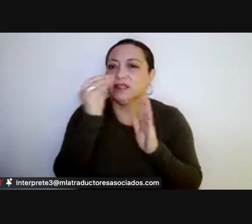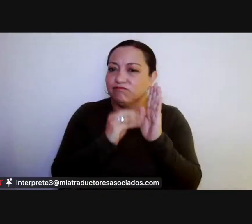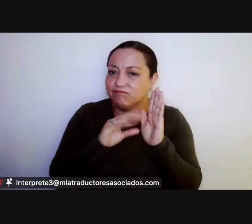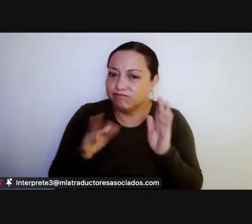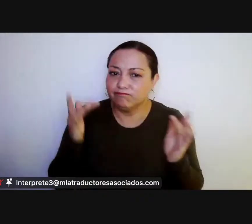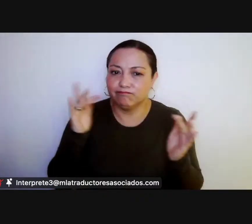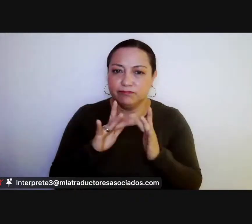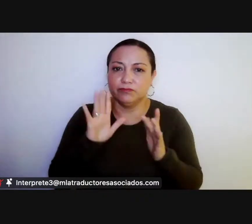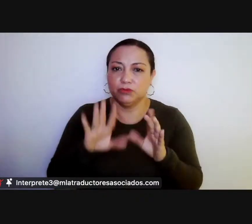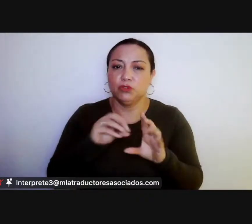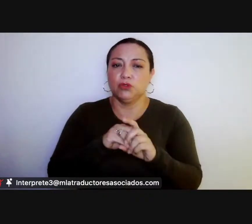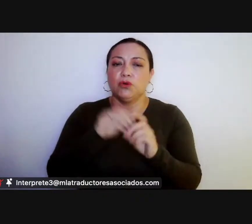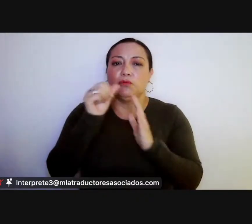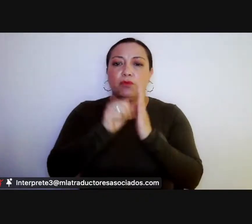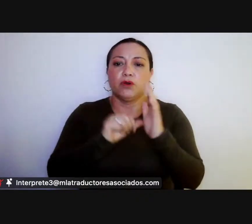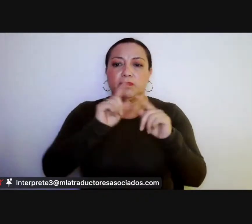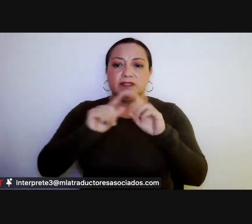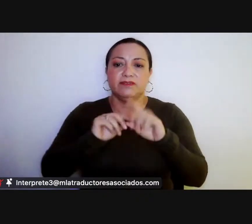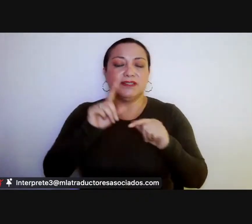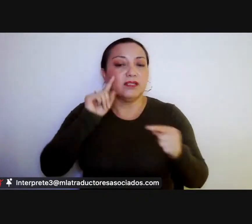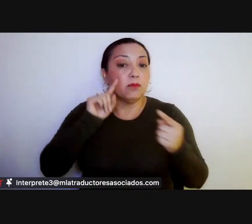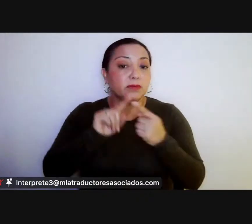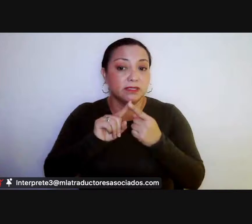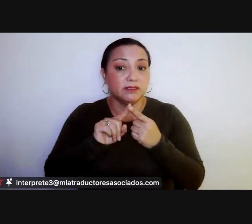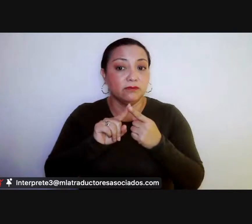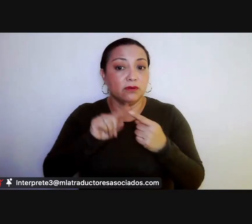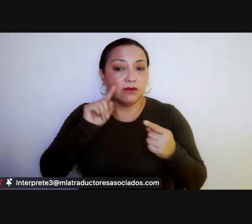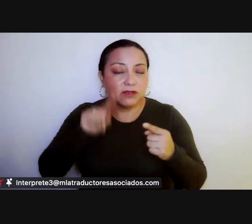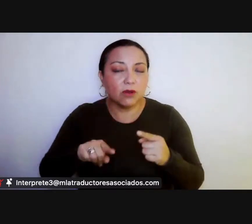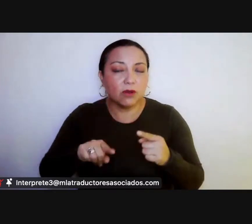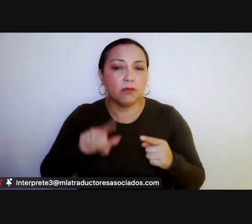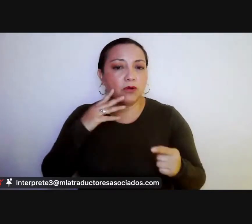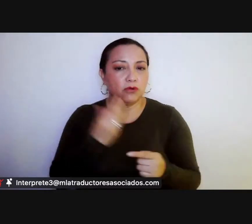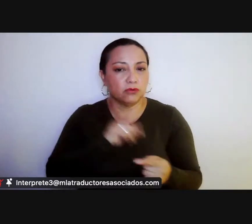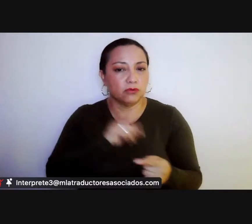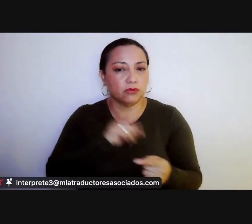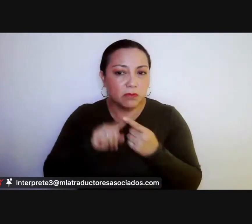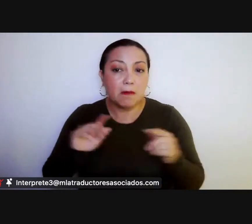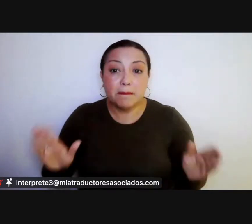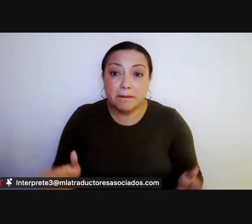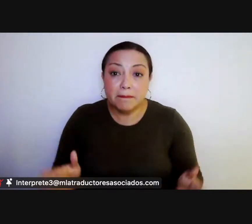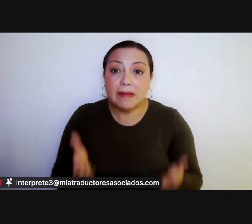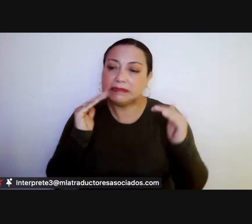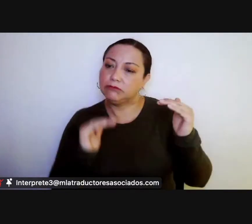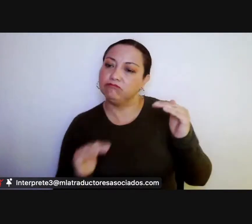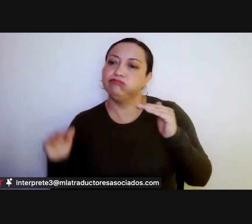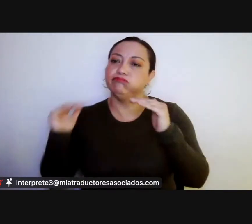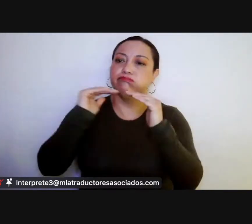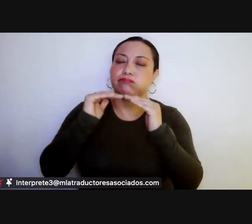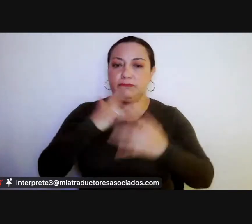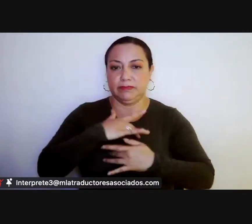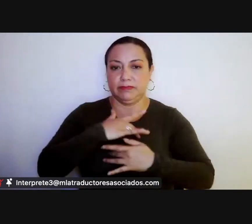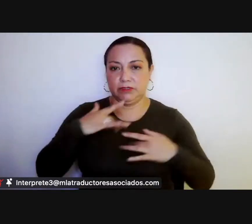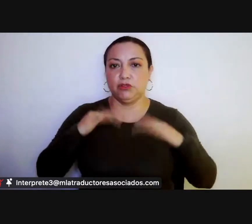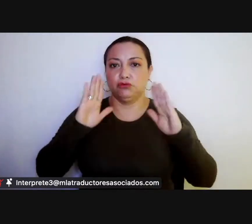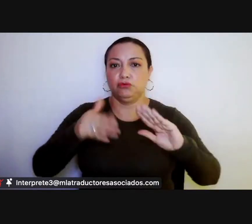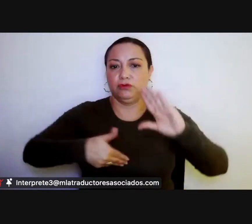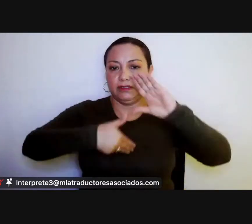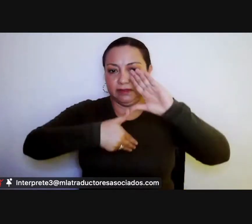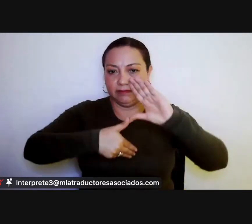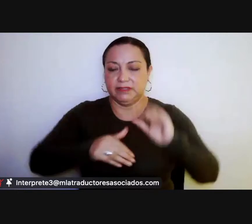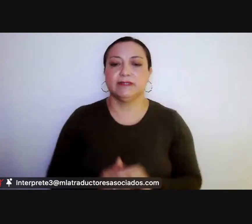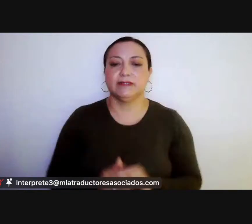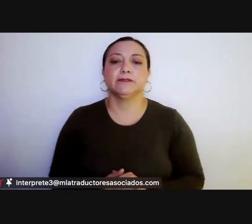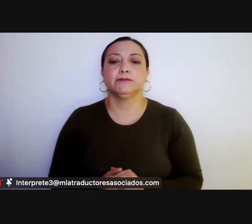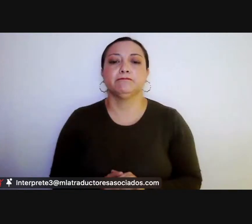programs, policies that we really want to take us toward a better